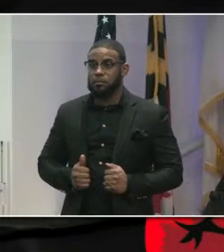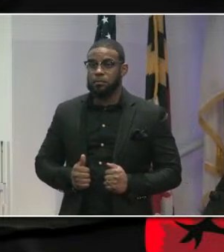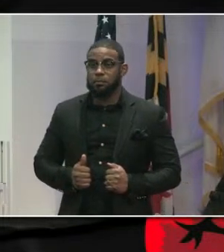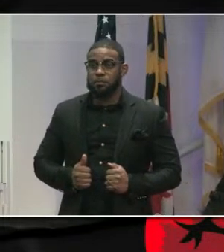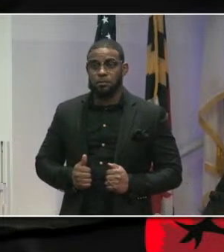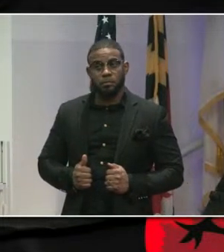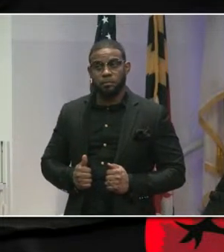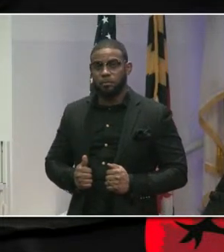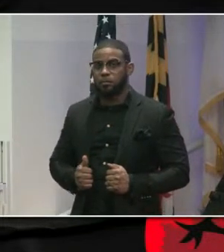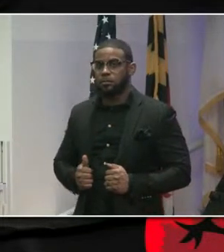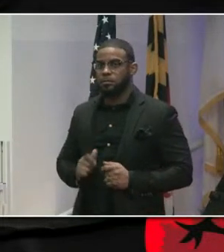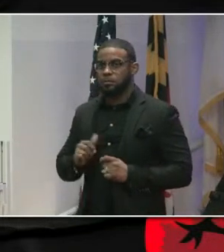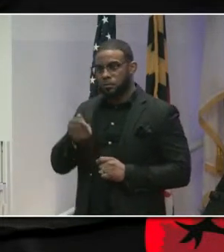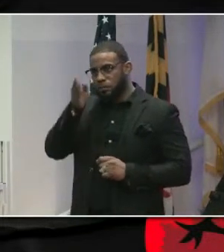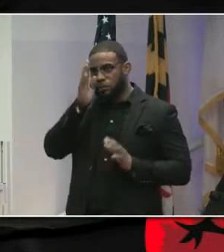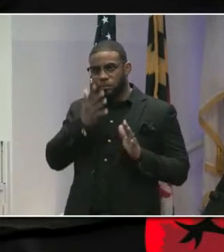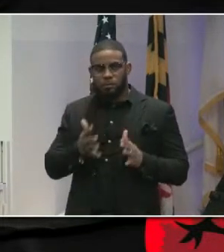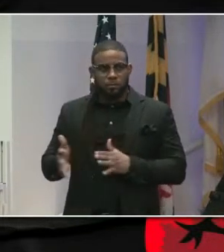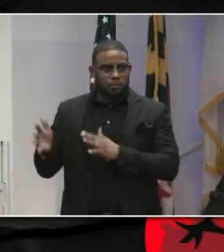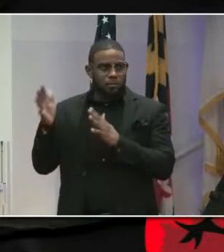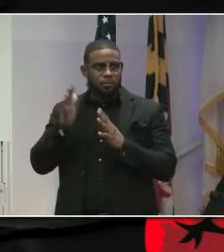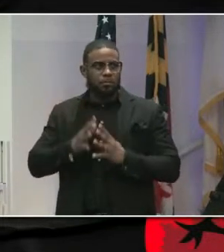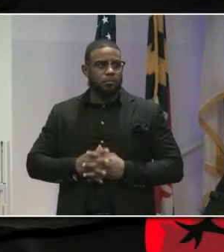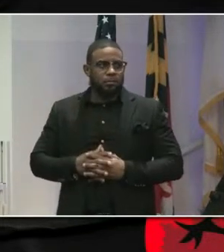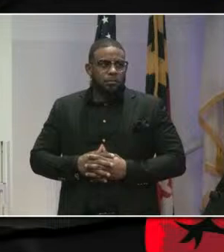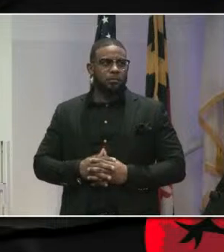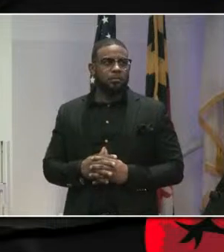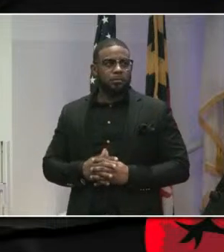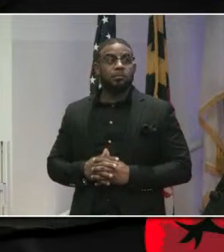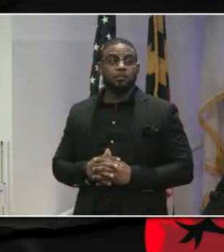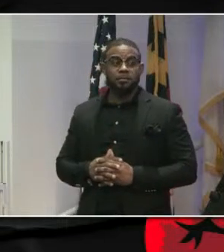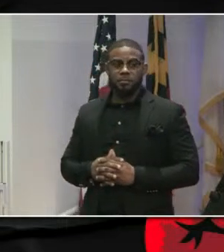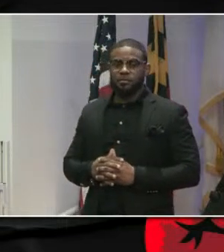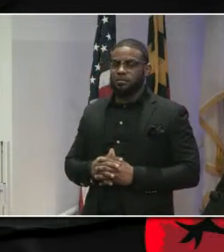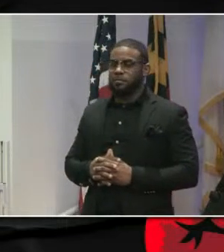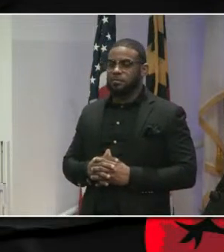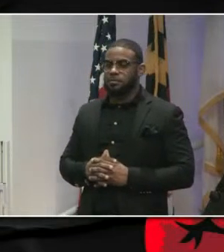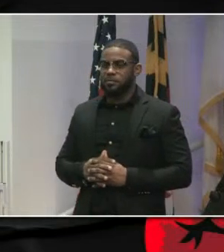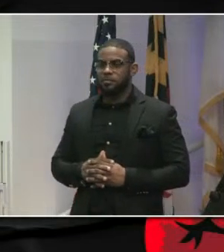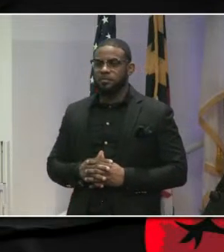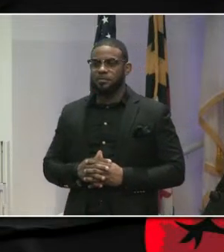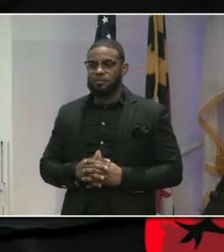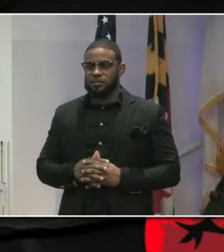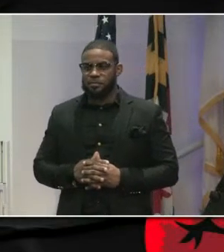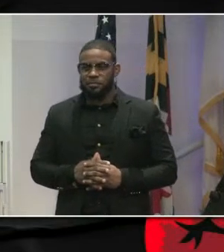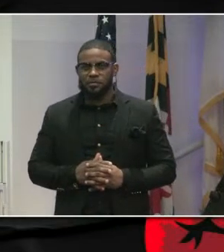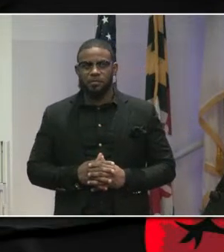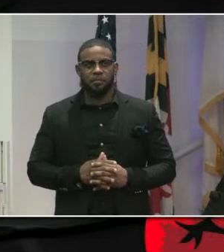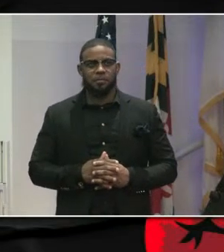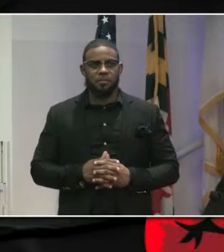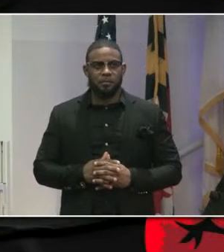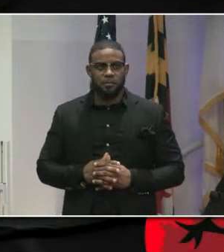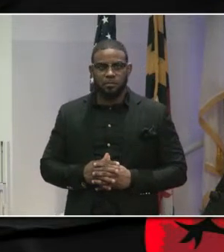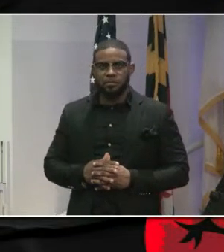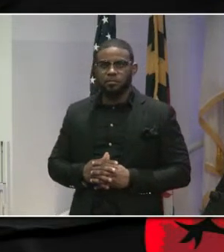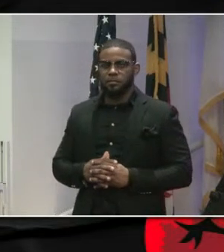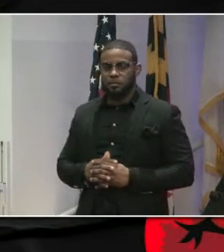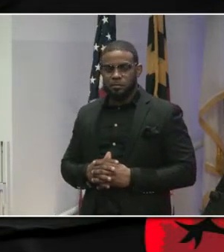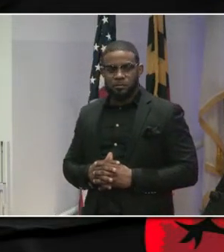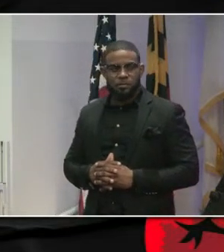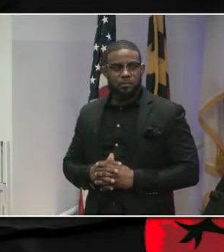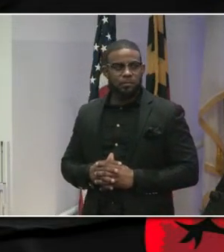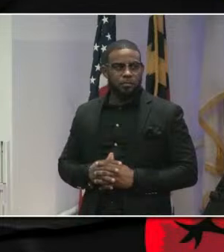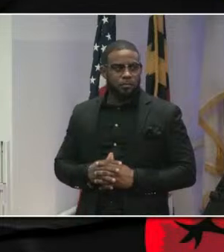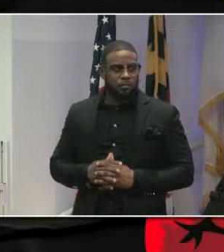able, come on, y'all. Give God a hand clap of praise for Brother Hines. I just wanted to stand up here with him. I want his daughter to see